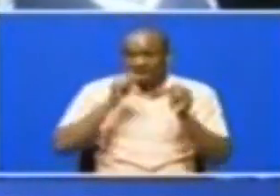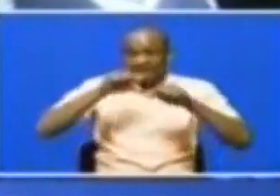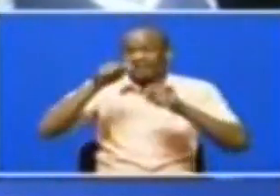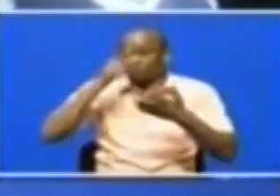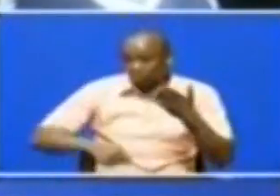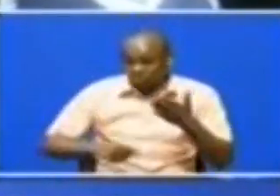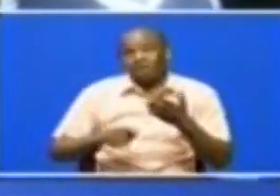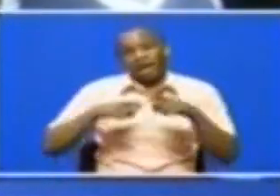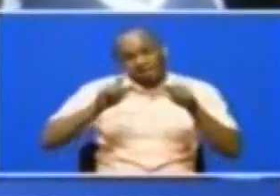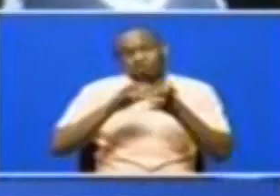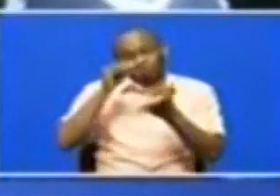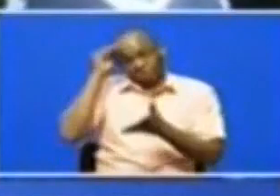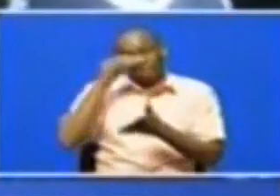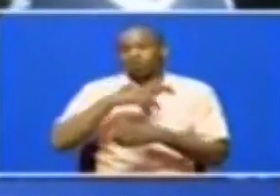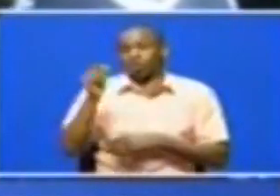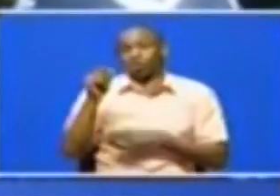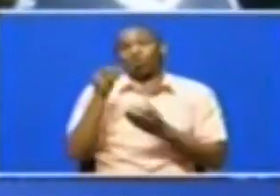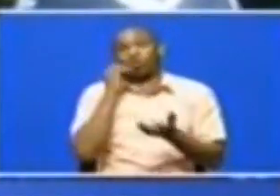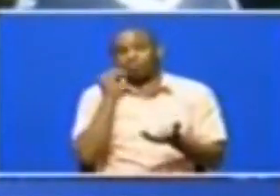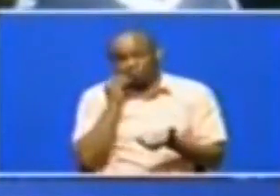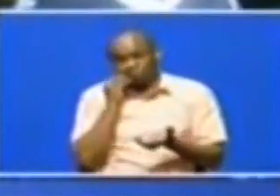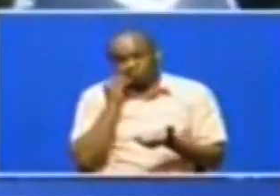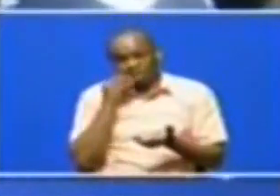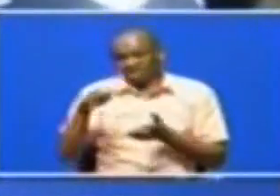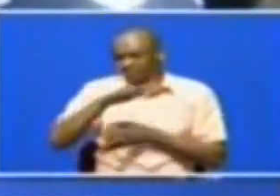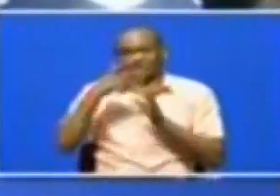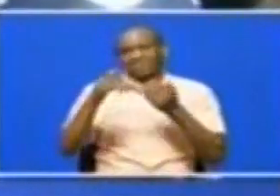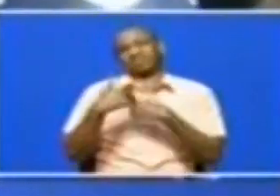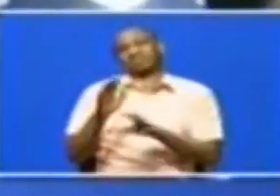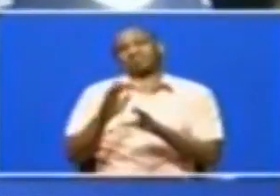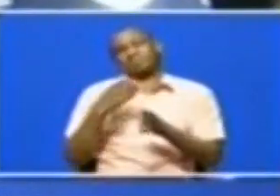that we need to allow the students break from this atmosphere for at least